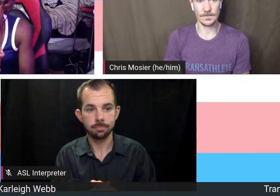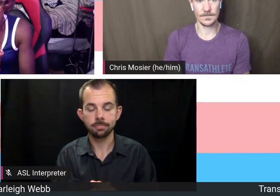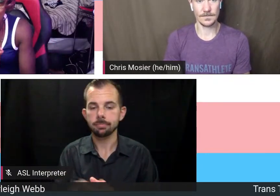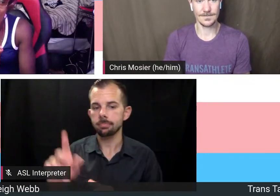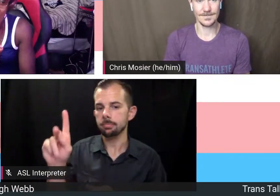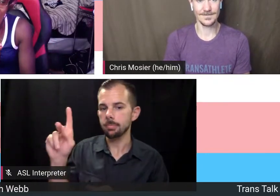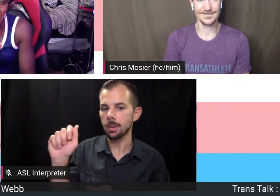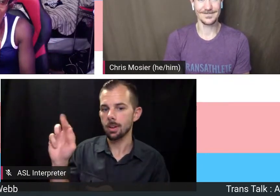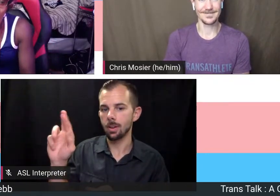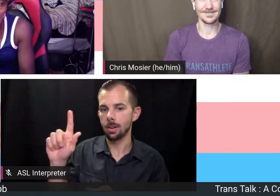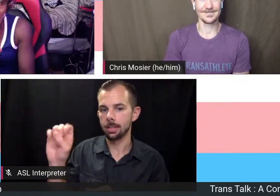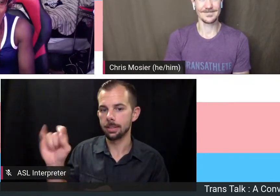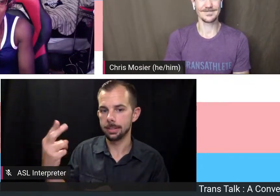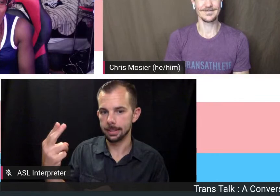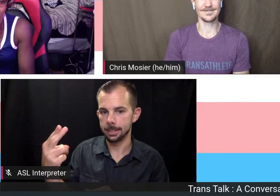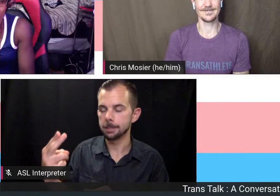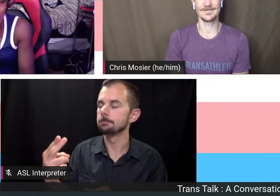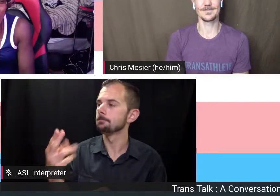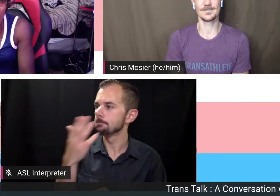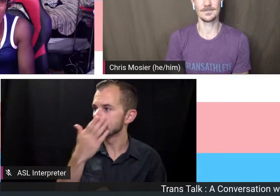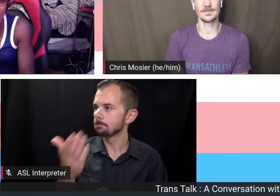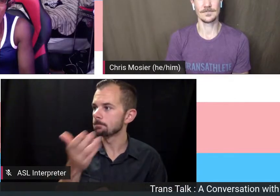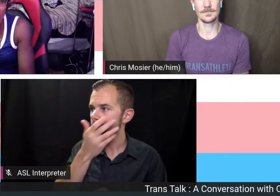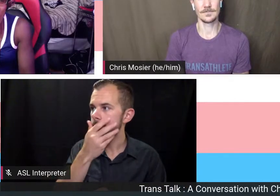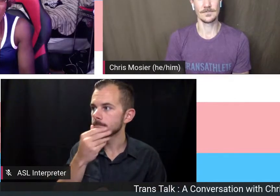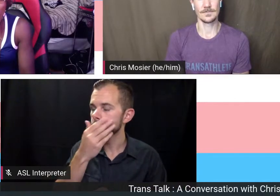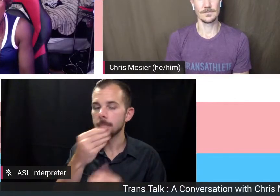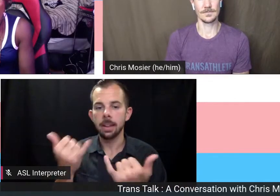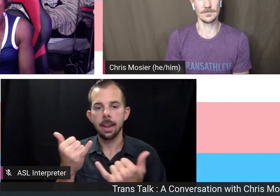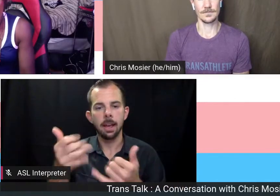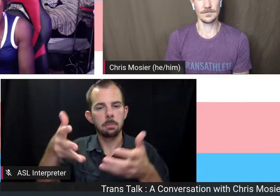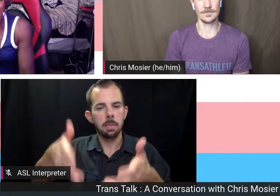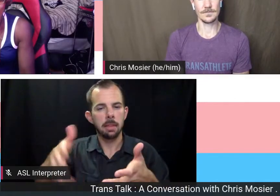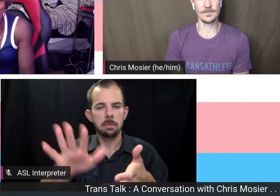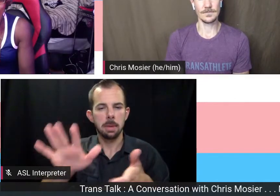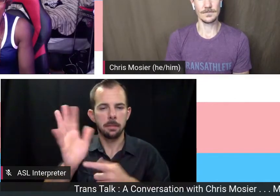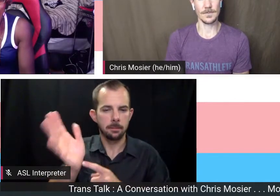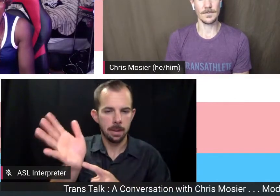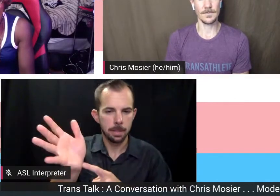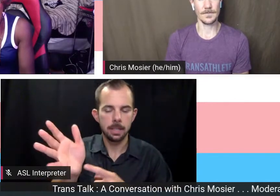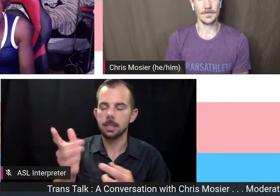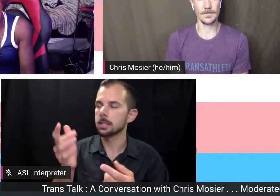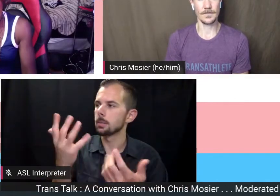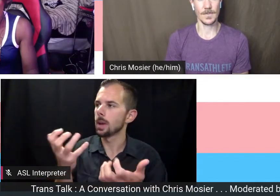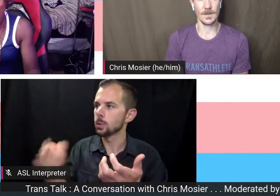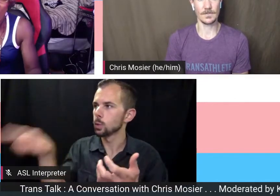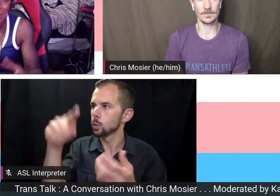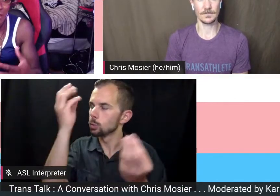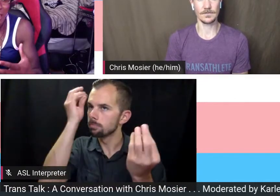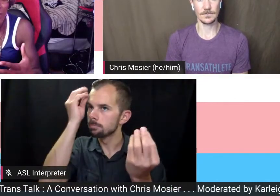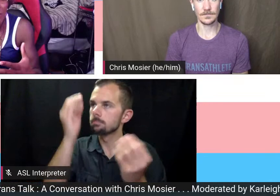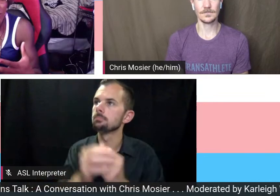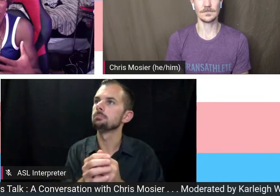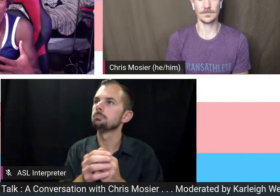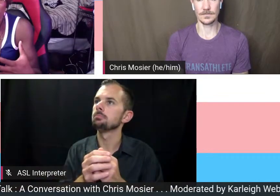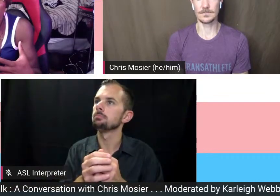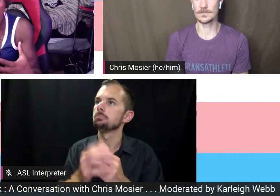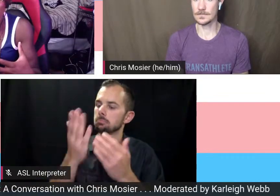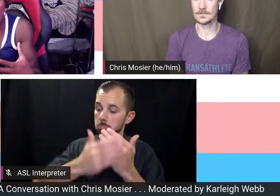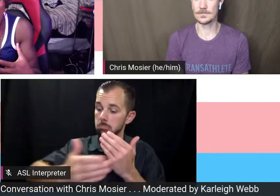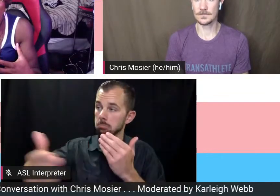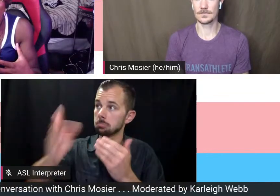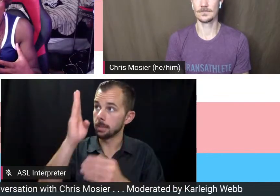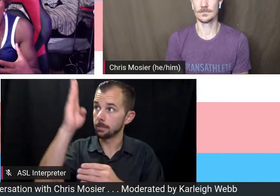ponder, what will sports in relation to gender look like in the future, you think? Where does the conversation